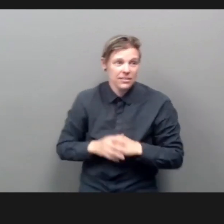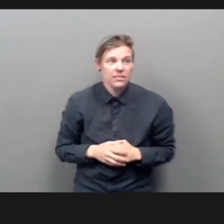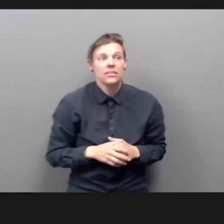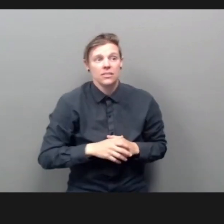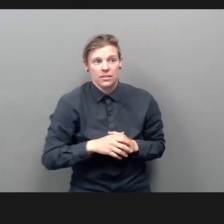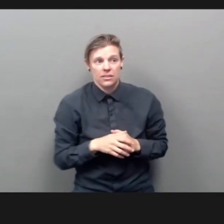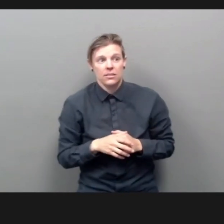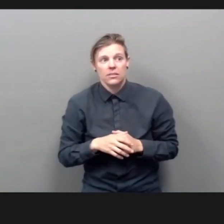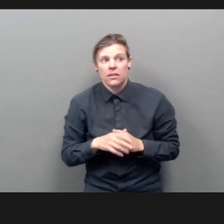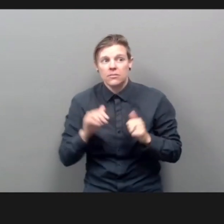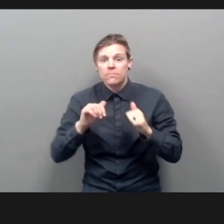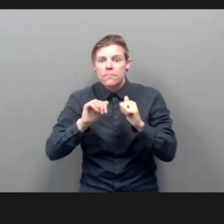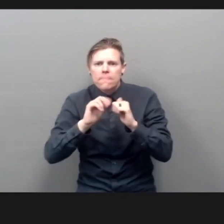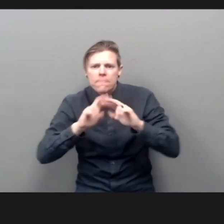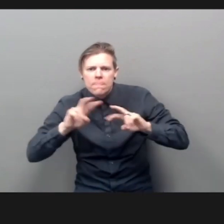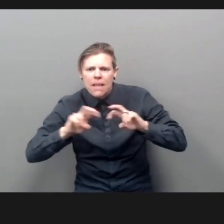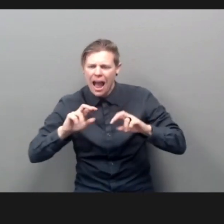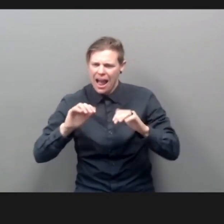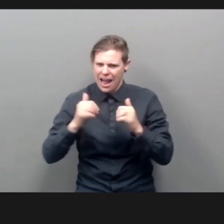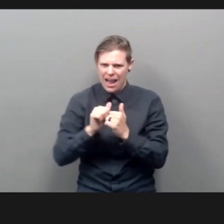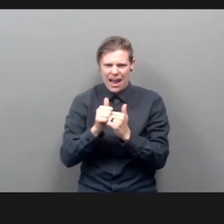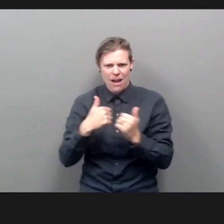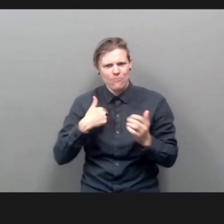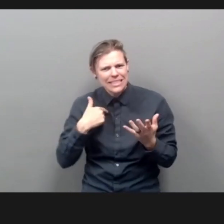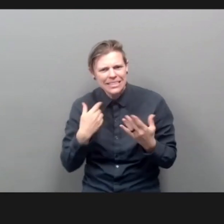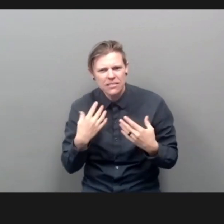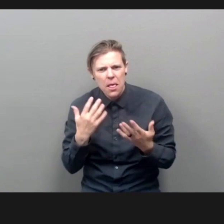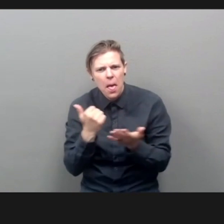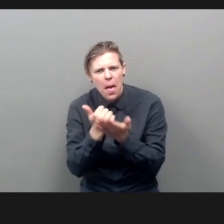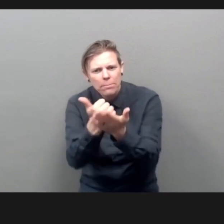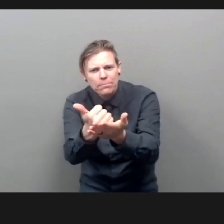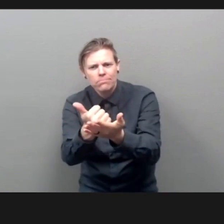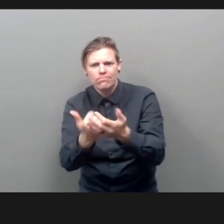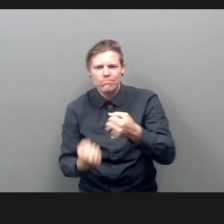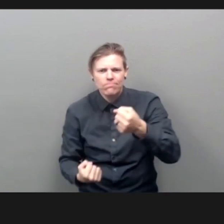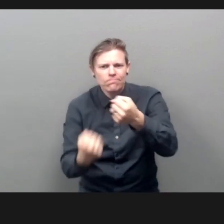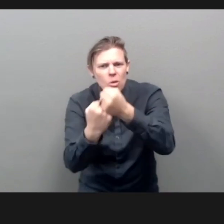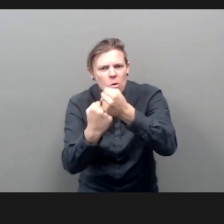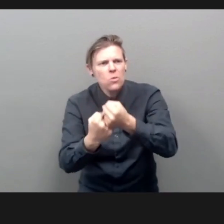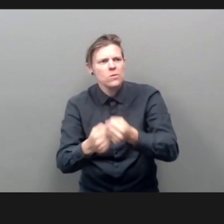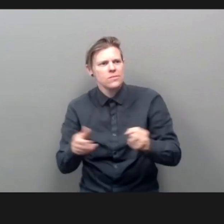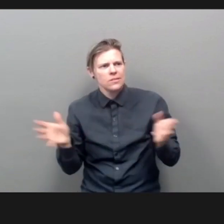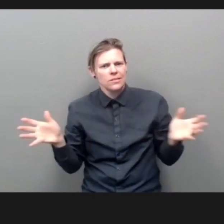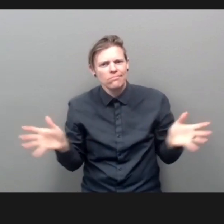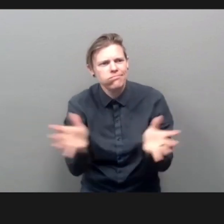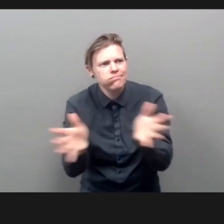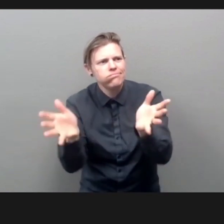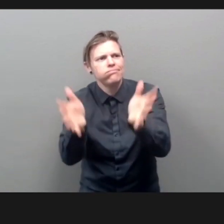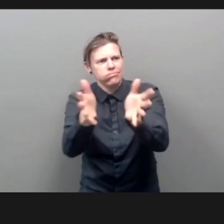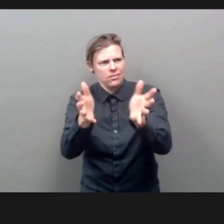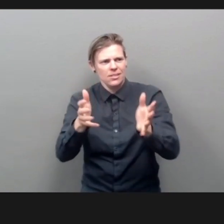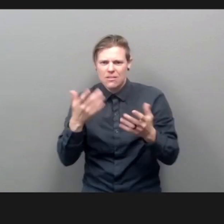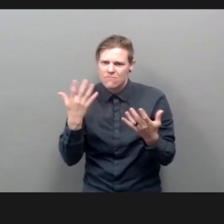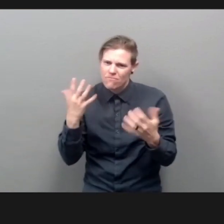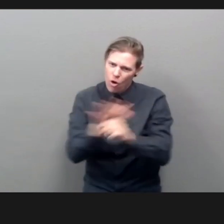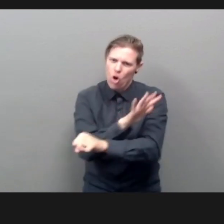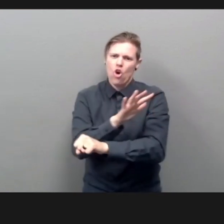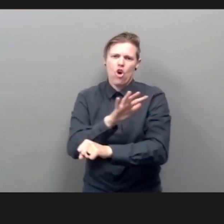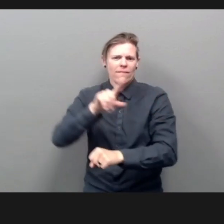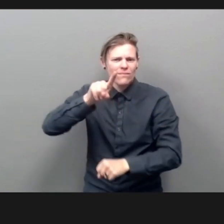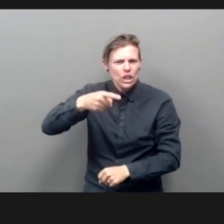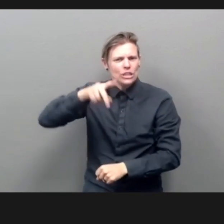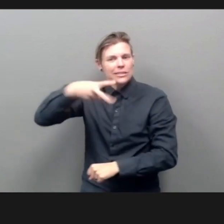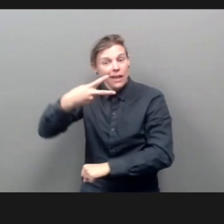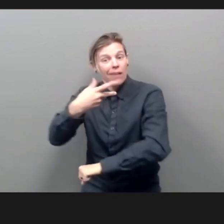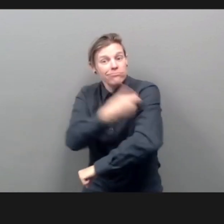potentially mandates for making sure that people are fully vaccinated, which means 3 vaccines. And I think